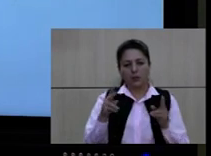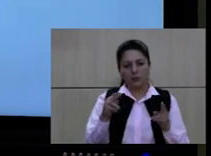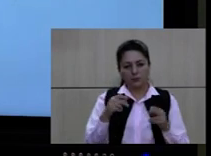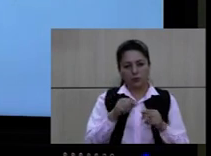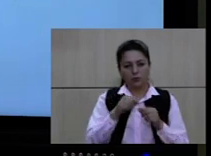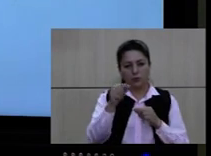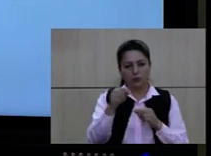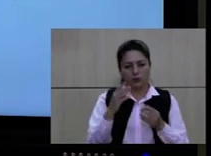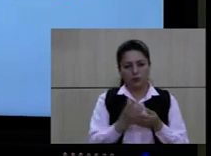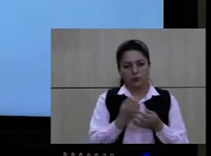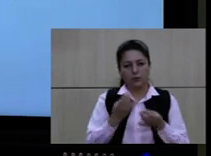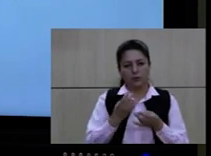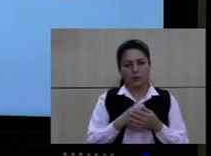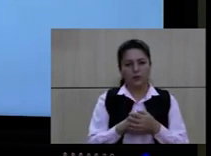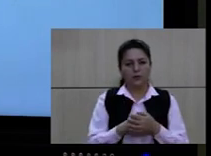toping.